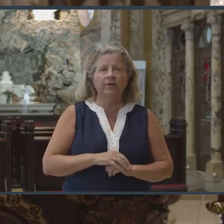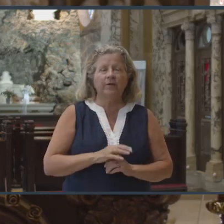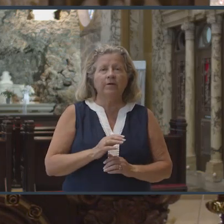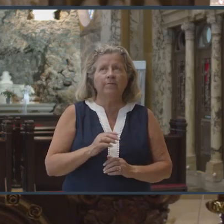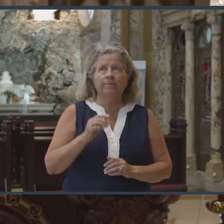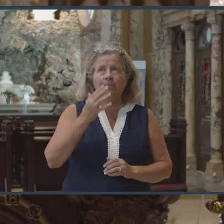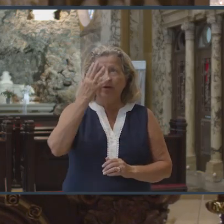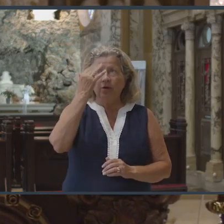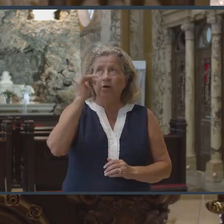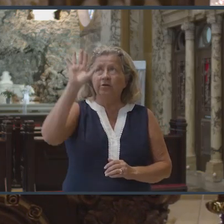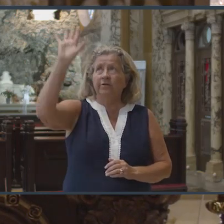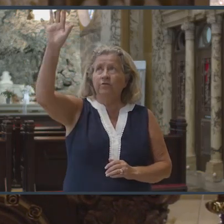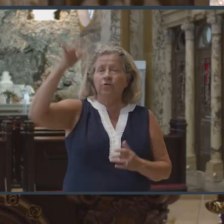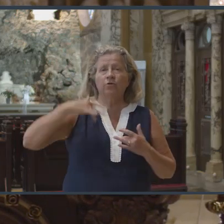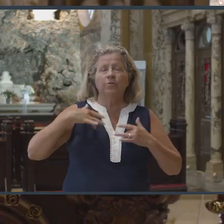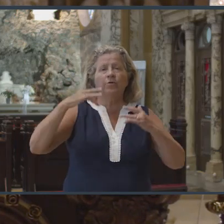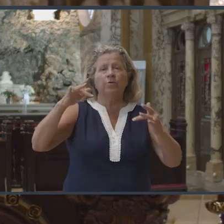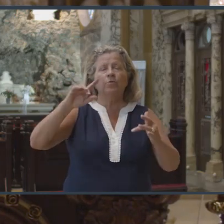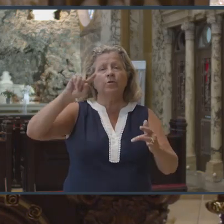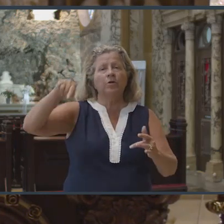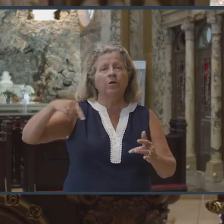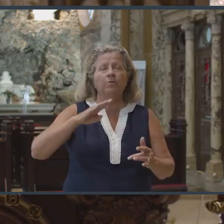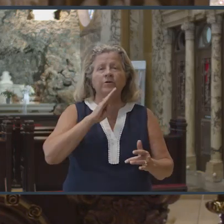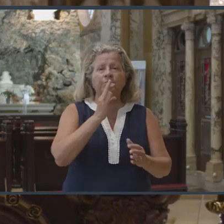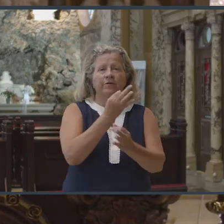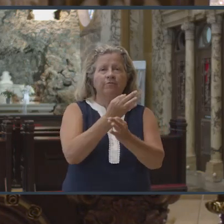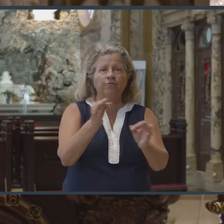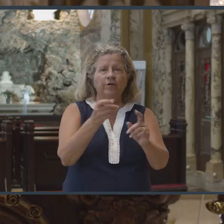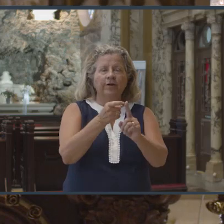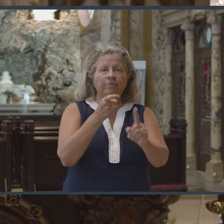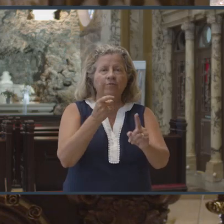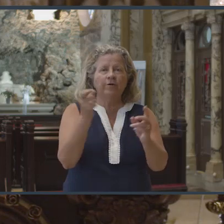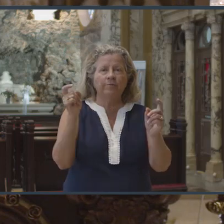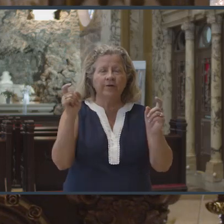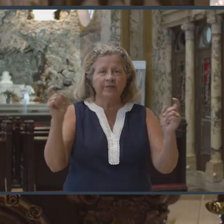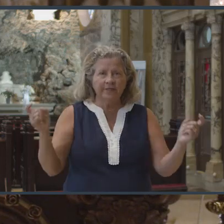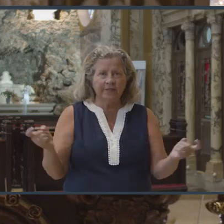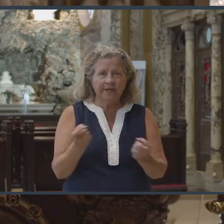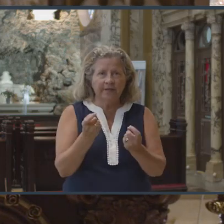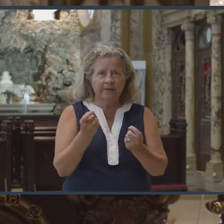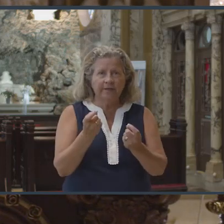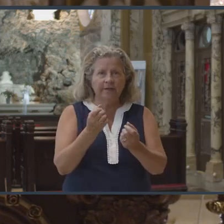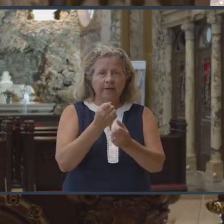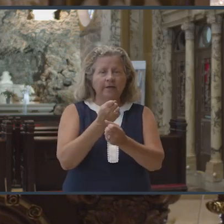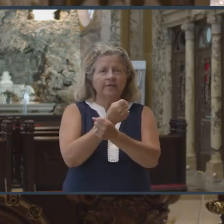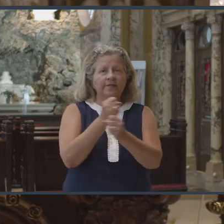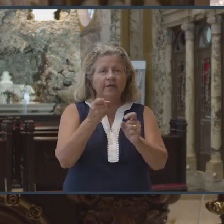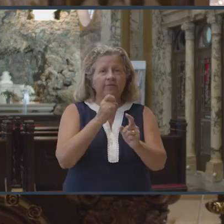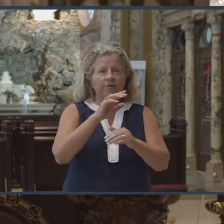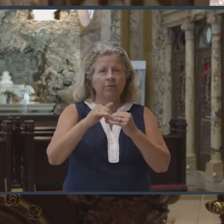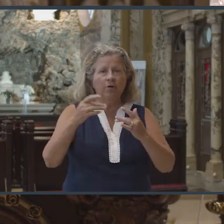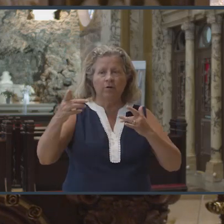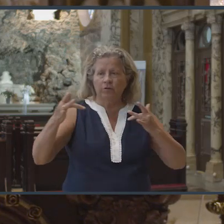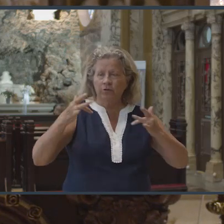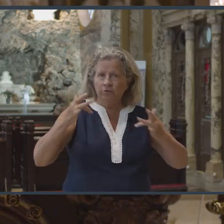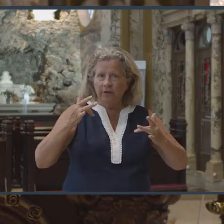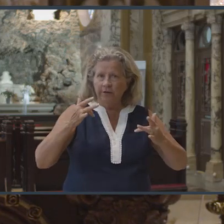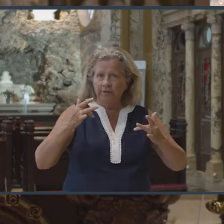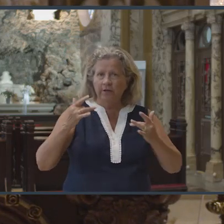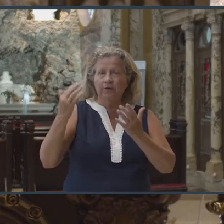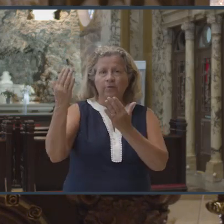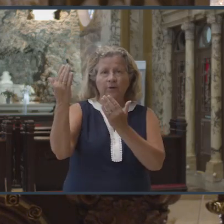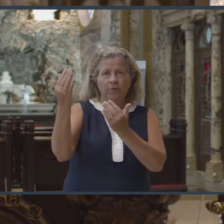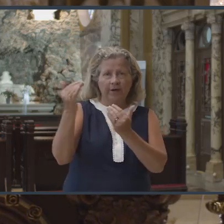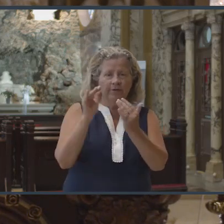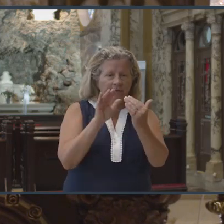mercy, we may be always free from sin and safe from all distress, as we await the blessed